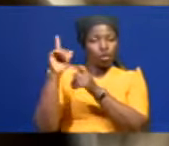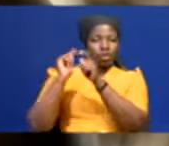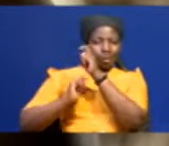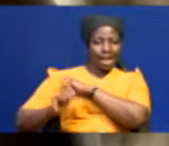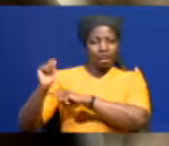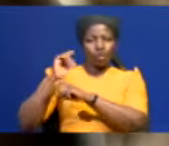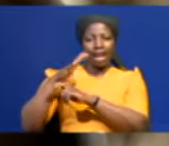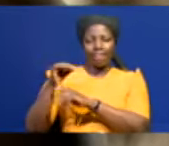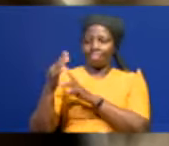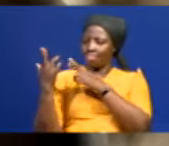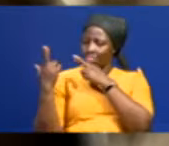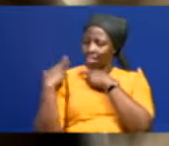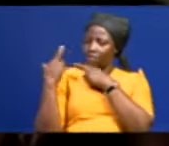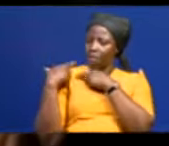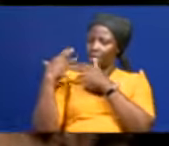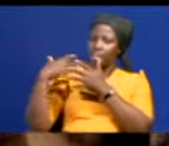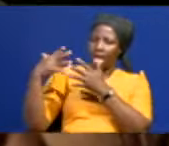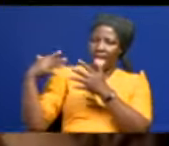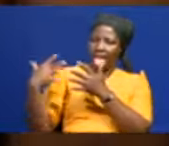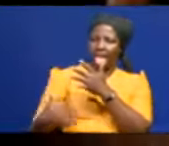and responsibilities.